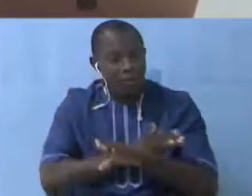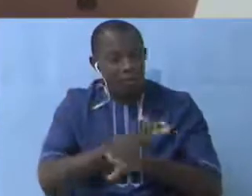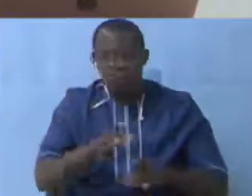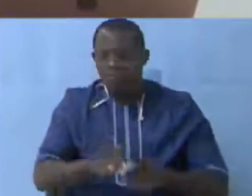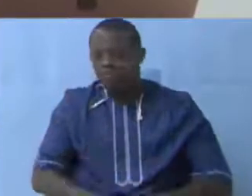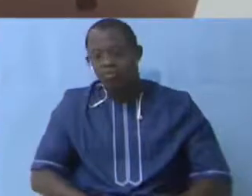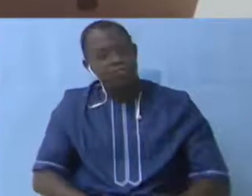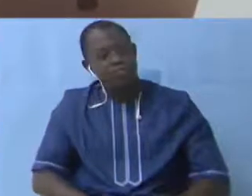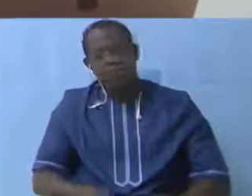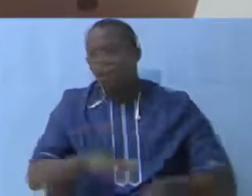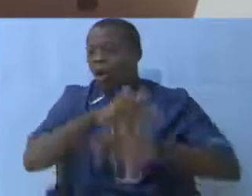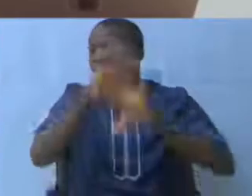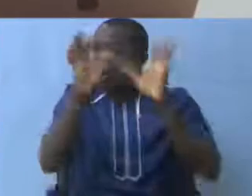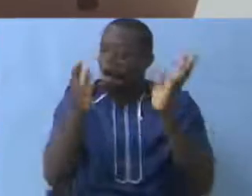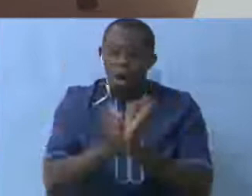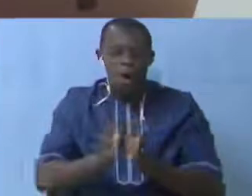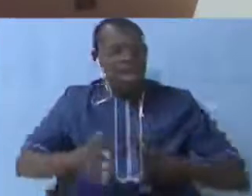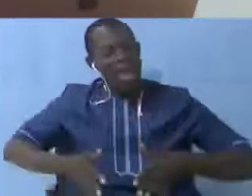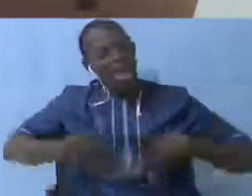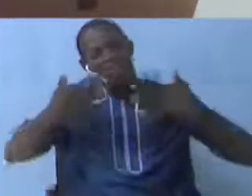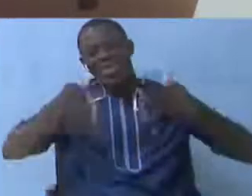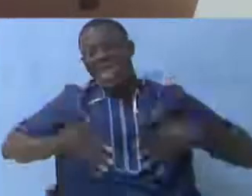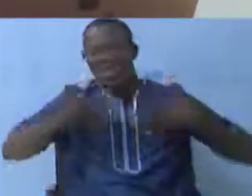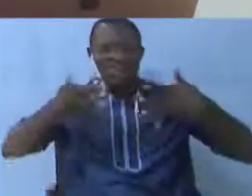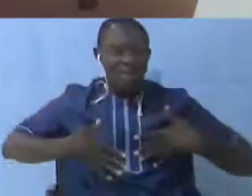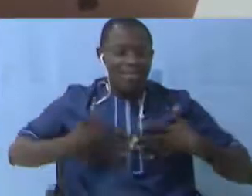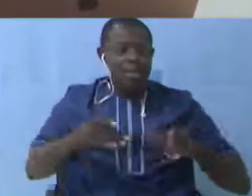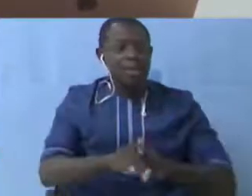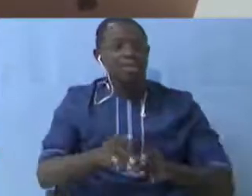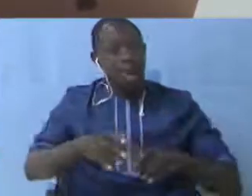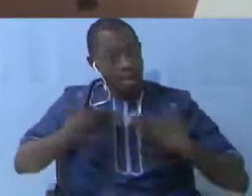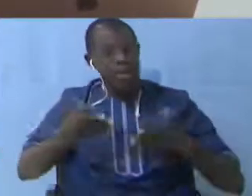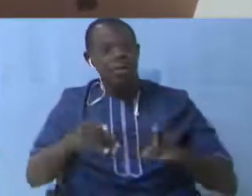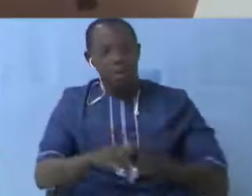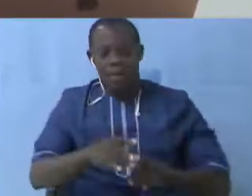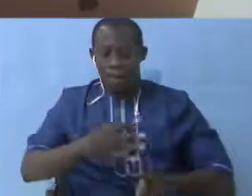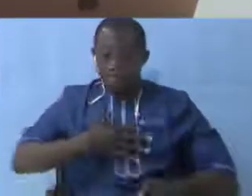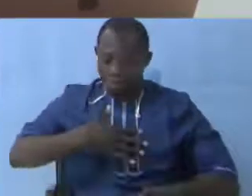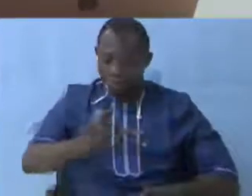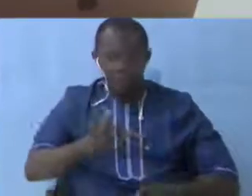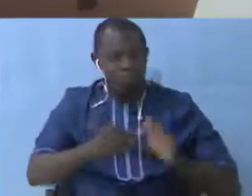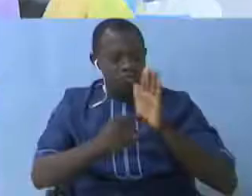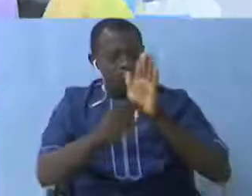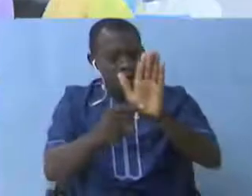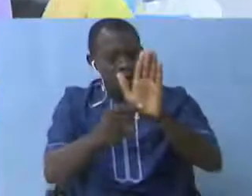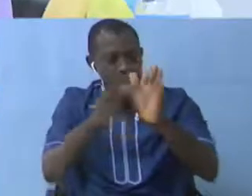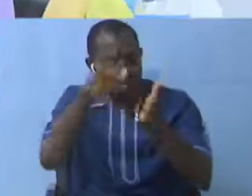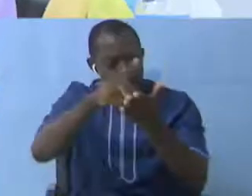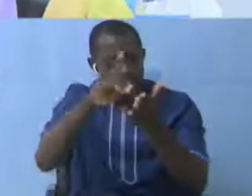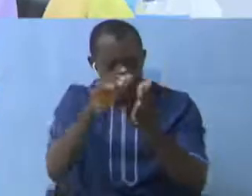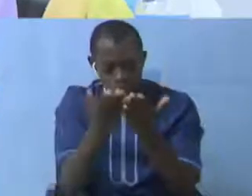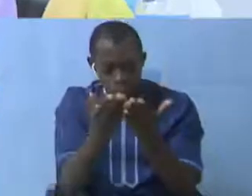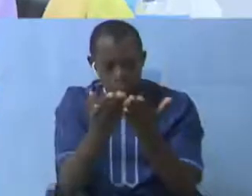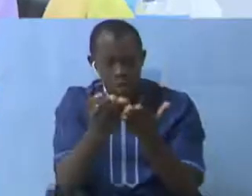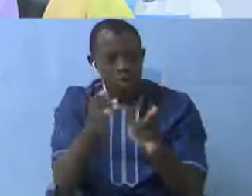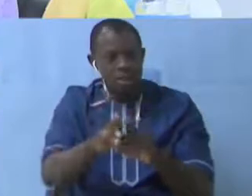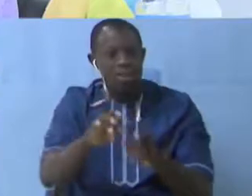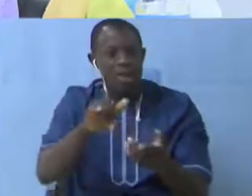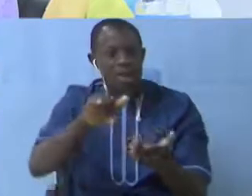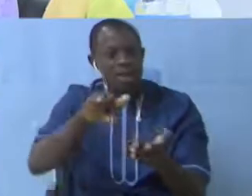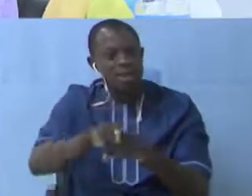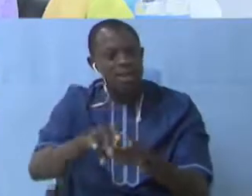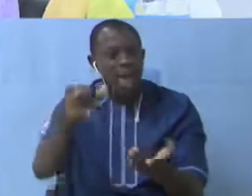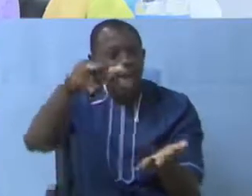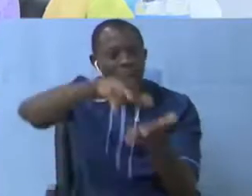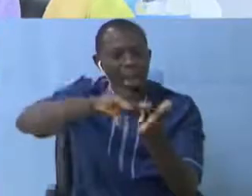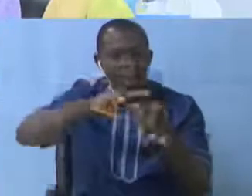our passports in airport. I remember one of my friends, she was traveling somewhere, and then people just saw her passport somewhere in